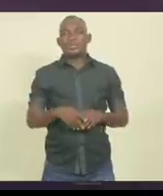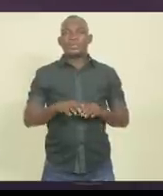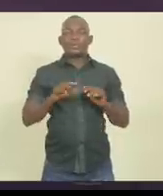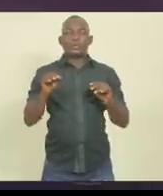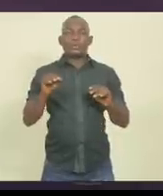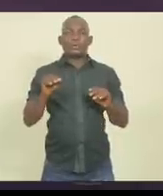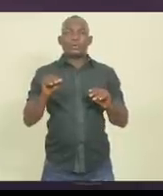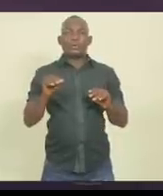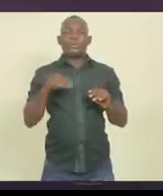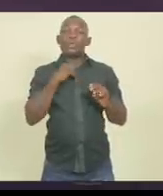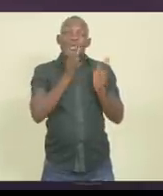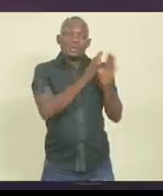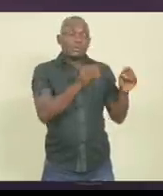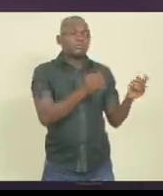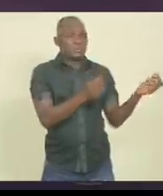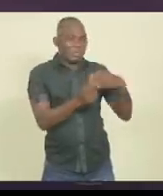stay outside.